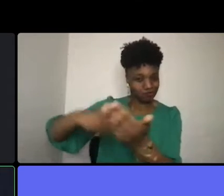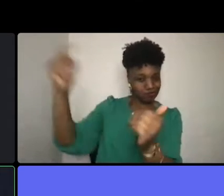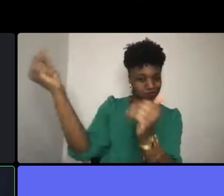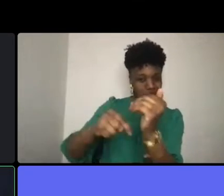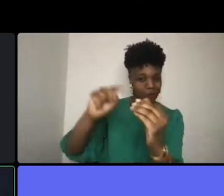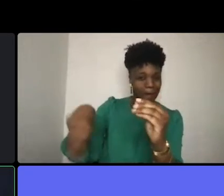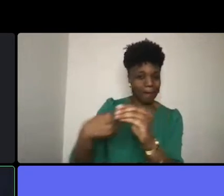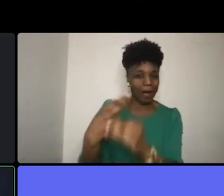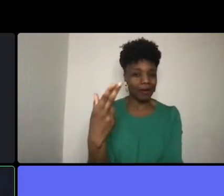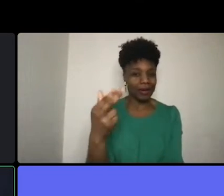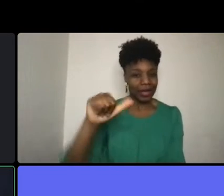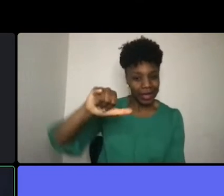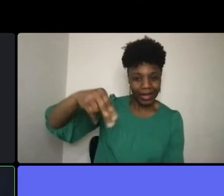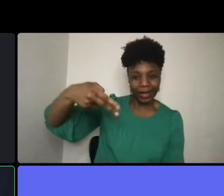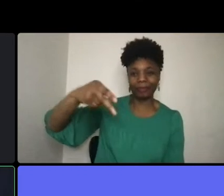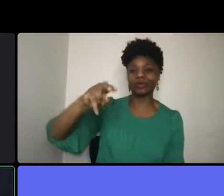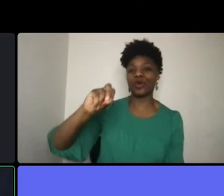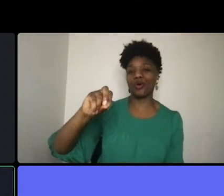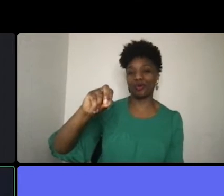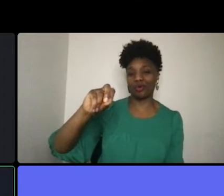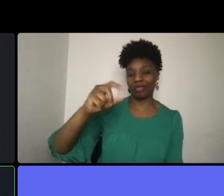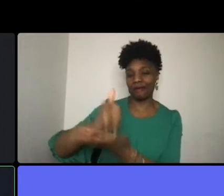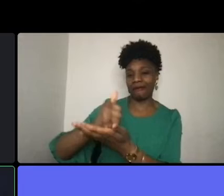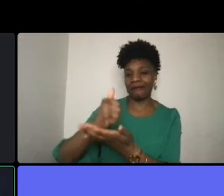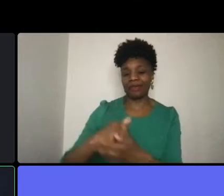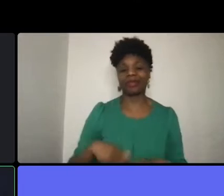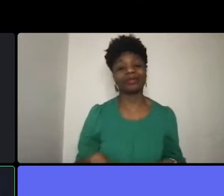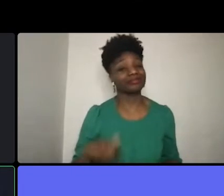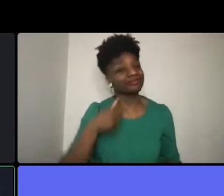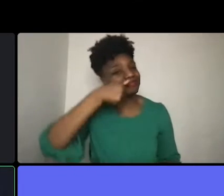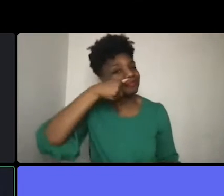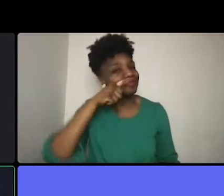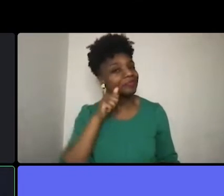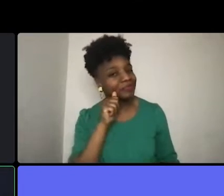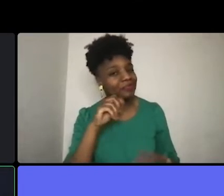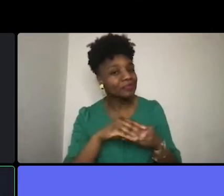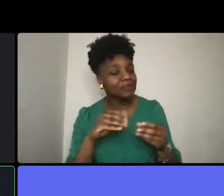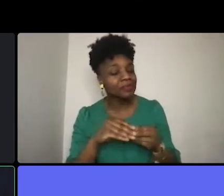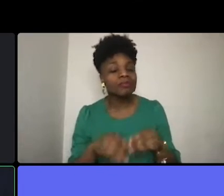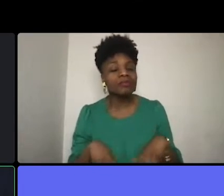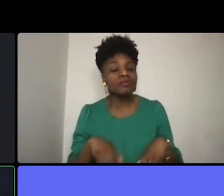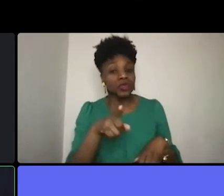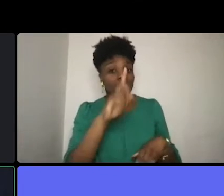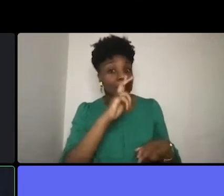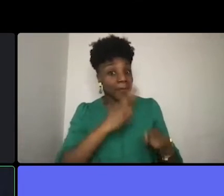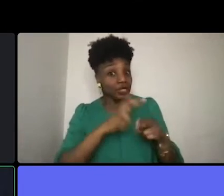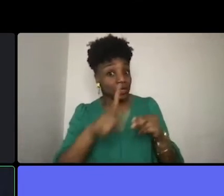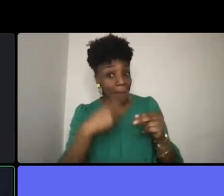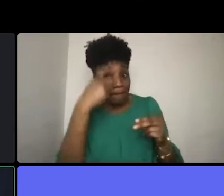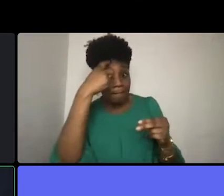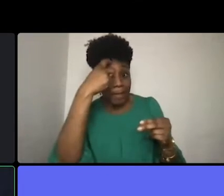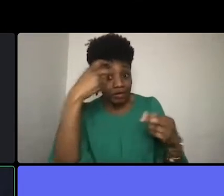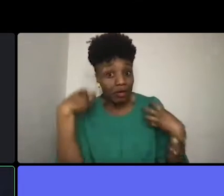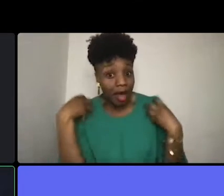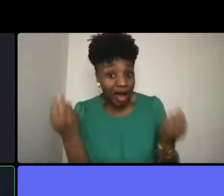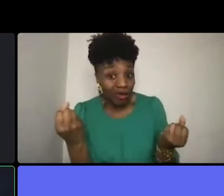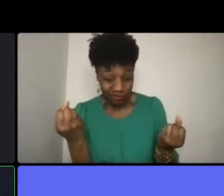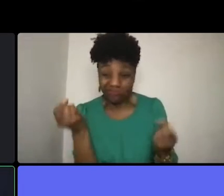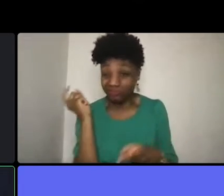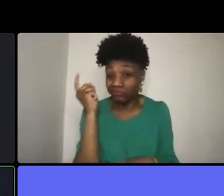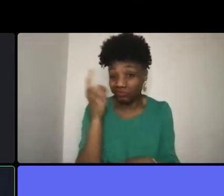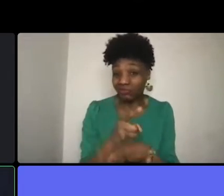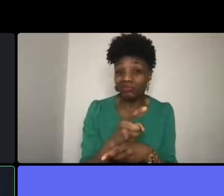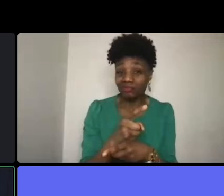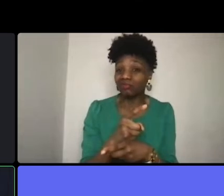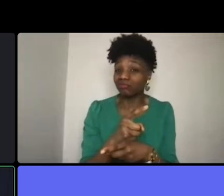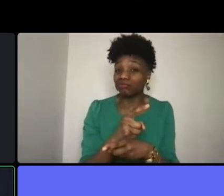There's a lot with that. And like Man, when you mentioned mental health, right? I mean, essentially that's what it relates to. yeah,